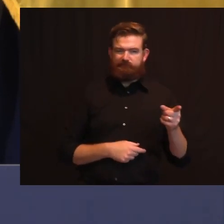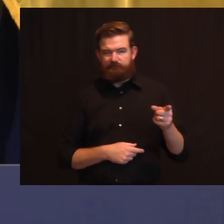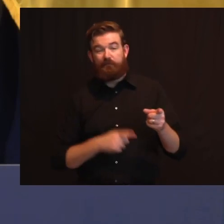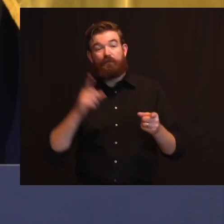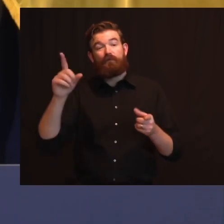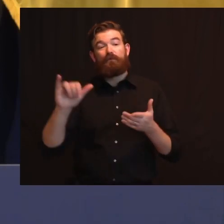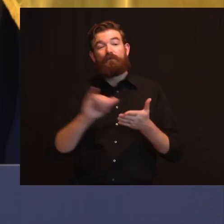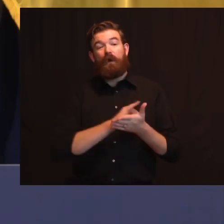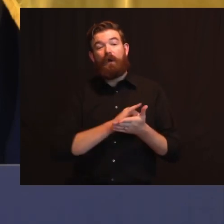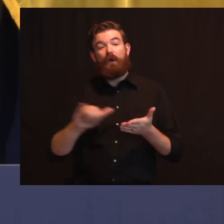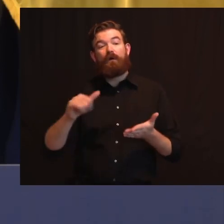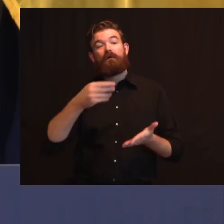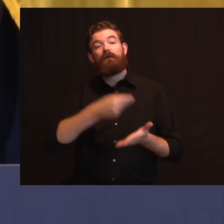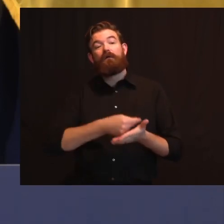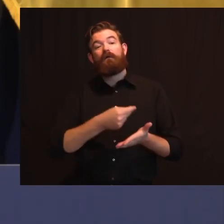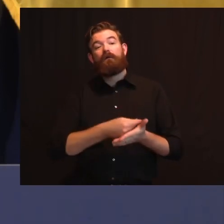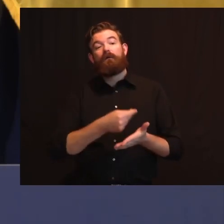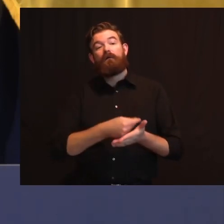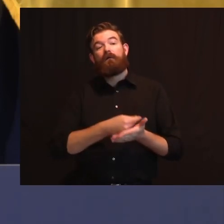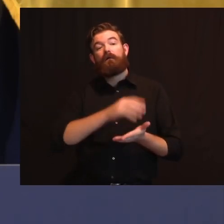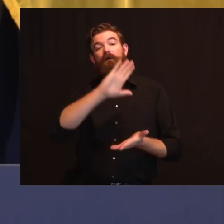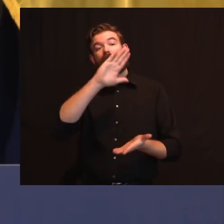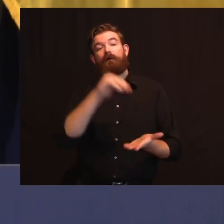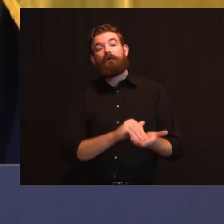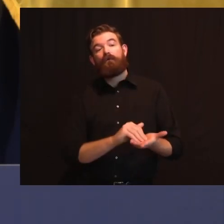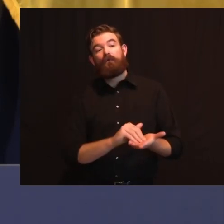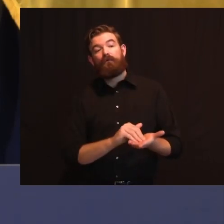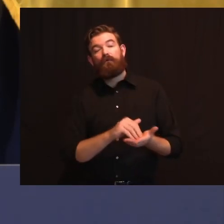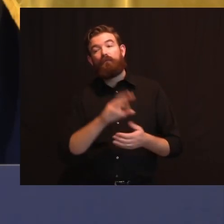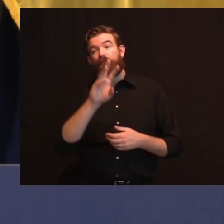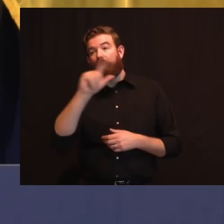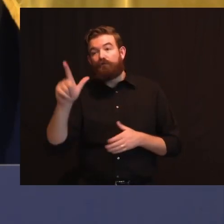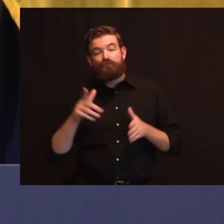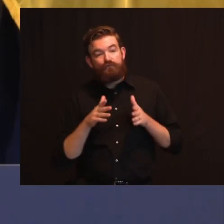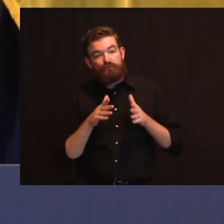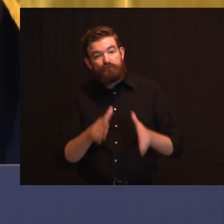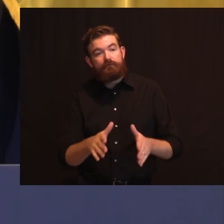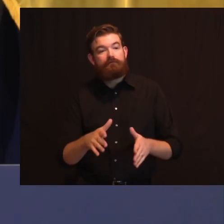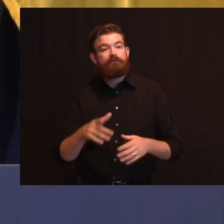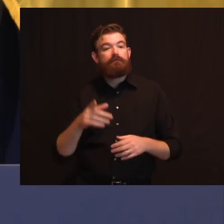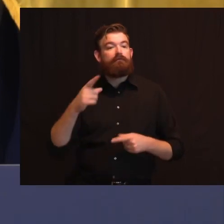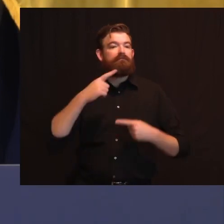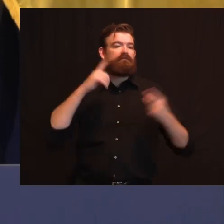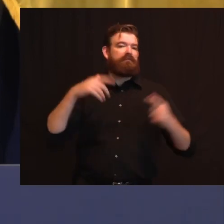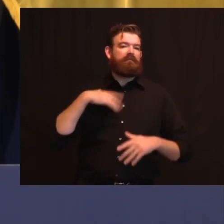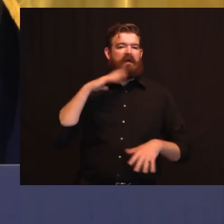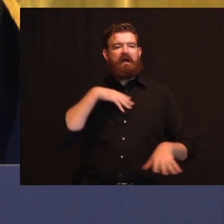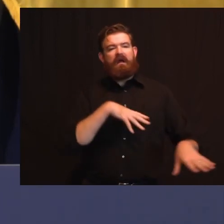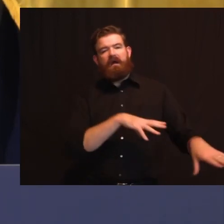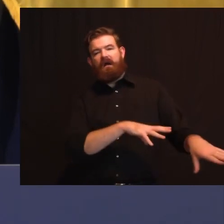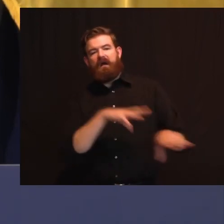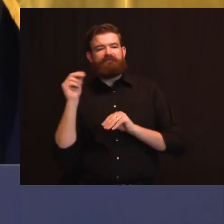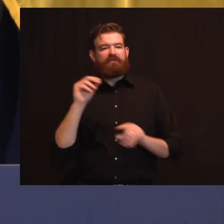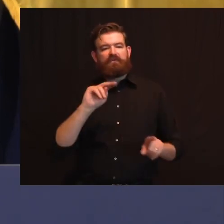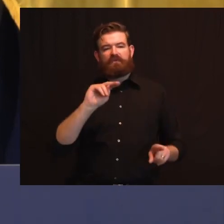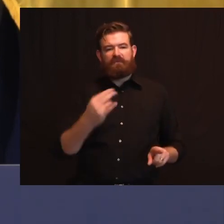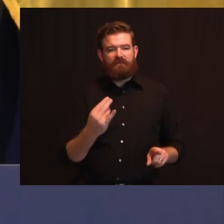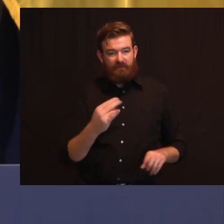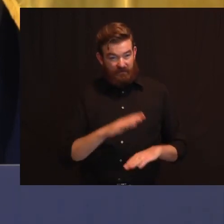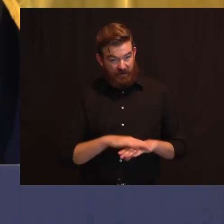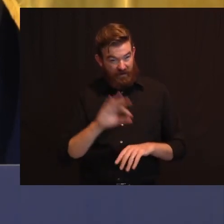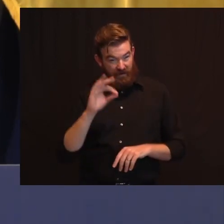ago. I think I might have thought about that. This is what you get, I guess, for